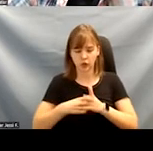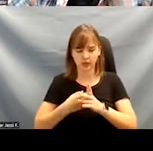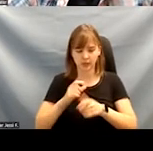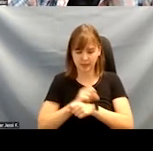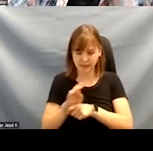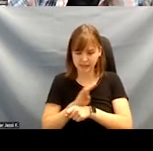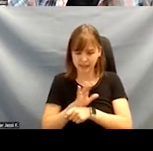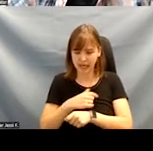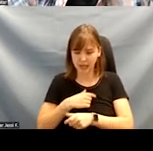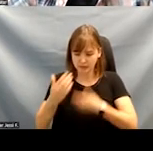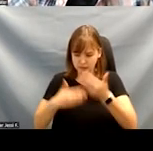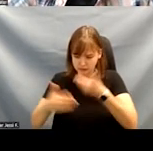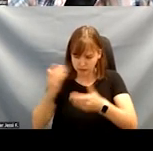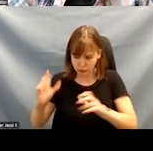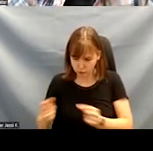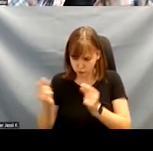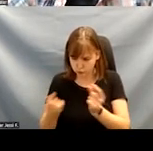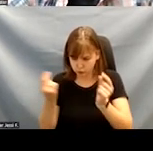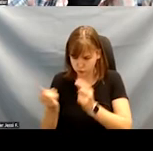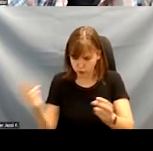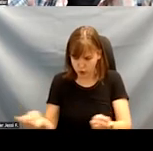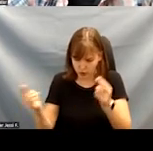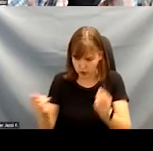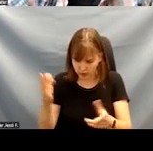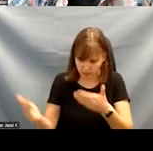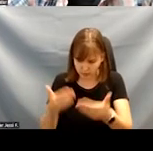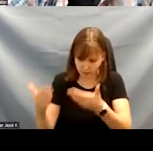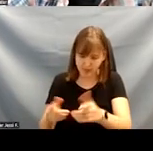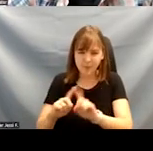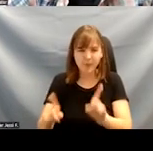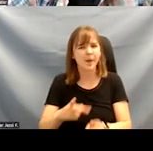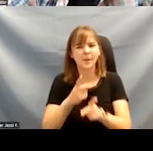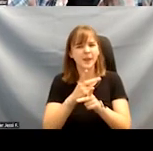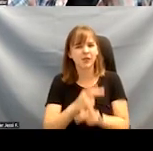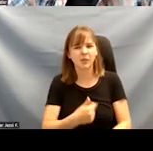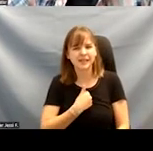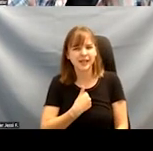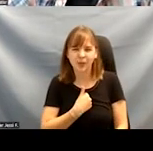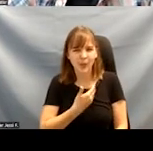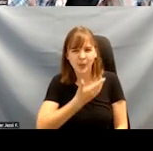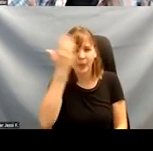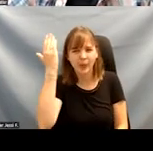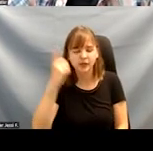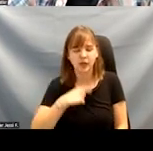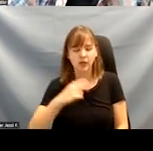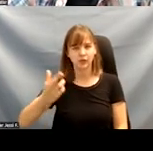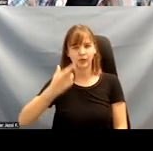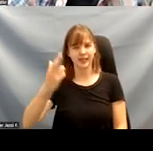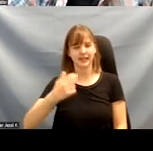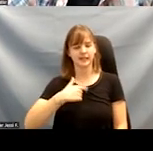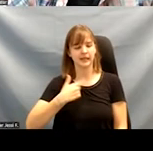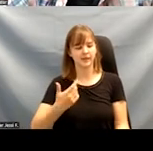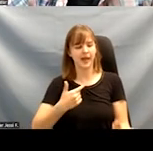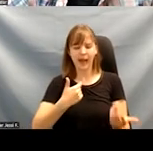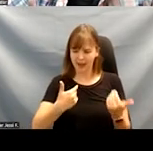so much and not acknowledging my own limitations and needs and what I need to do to show up as my full self and